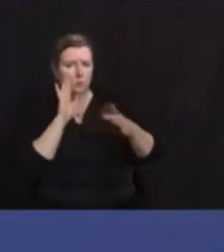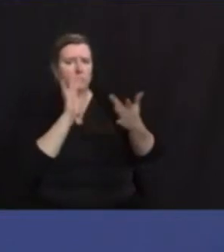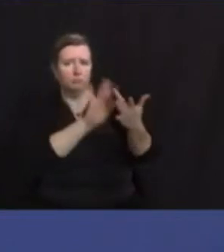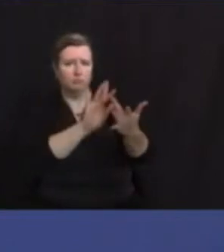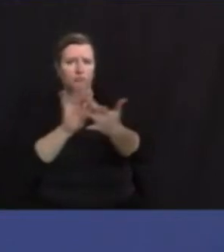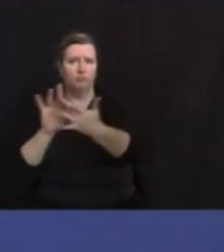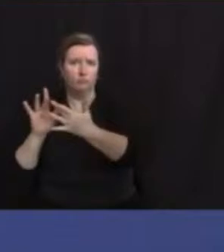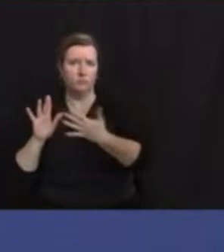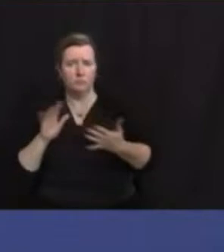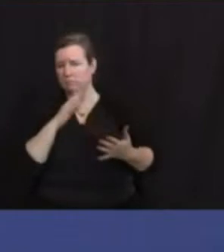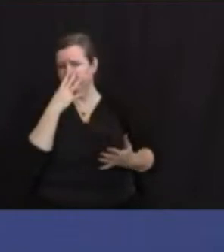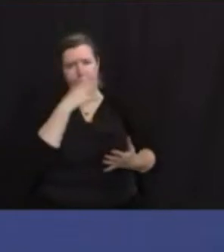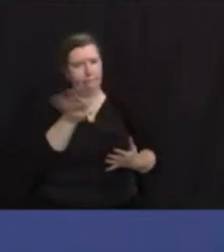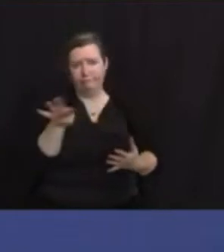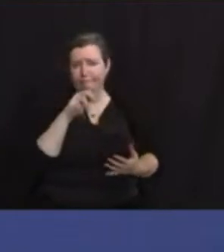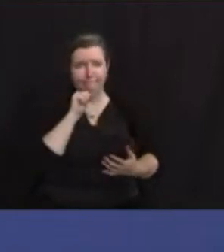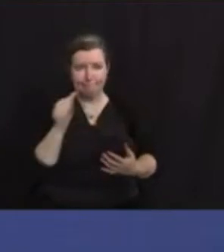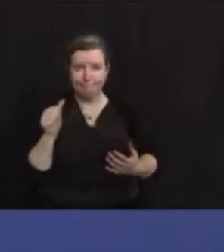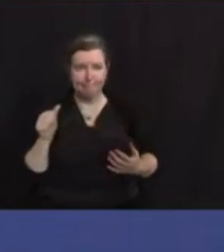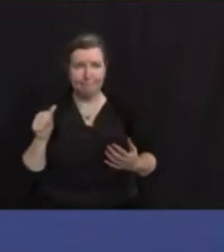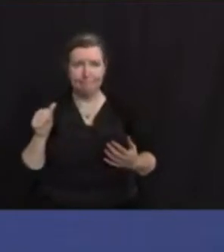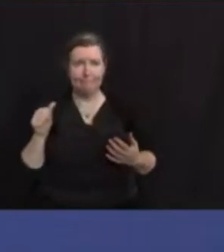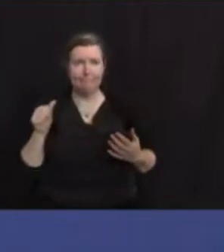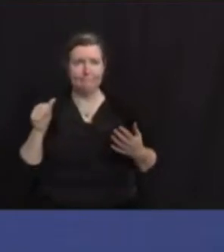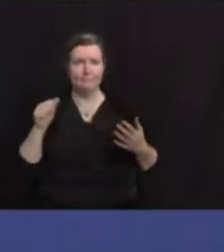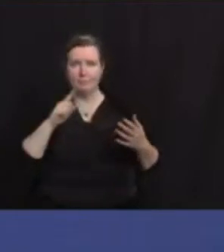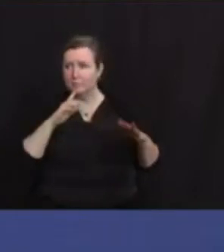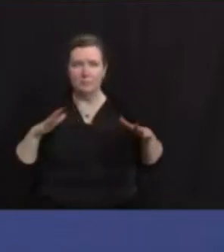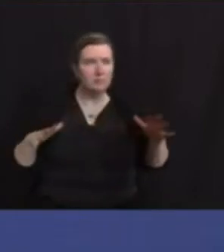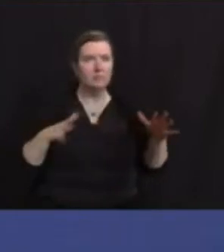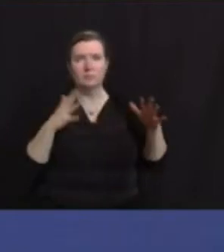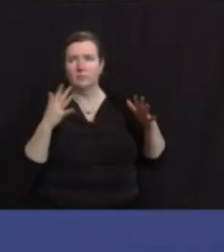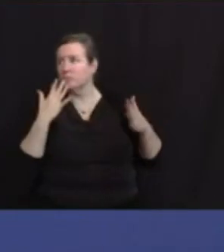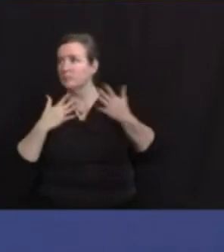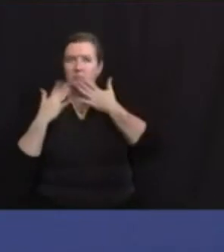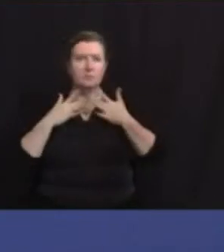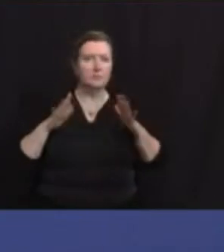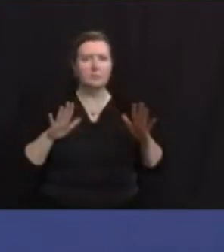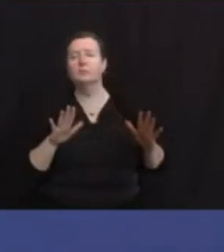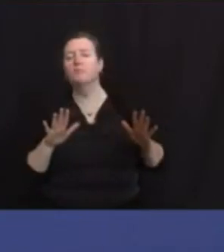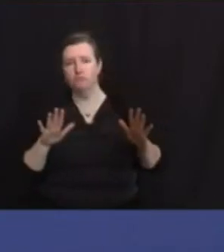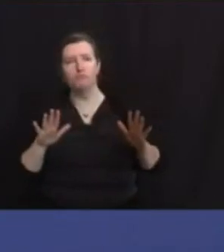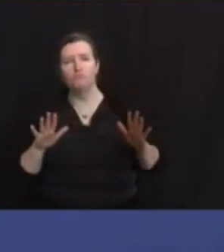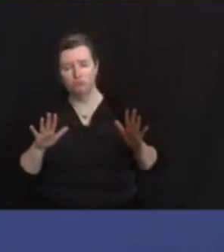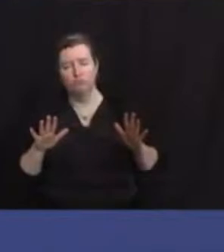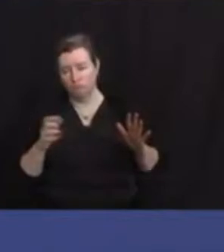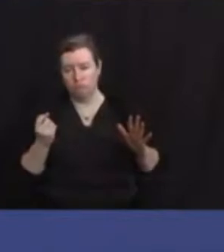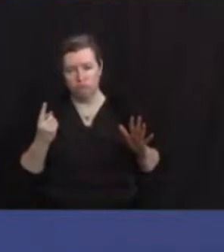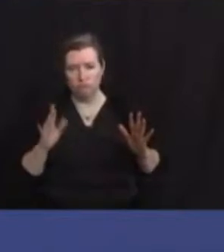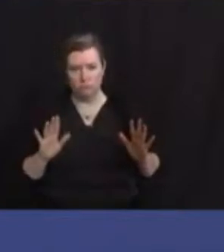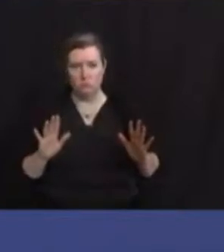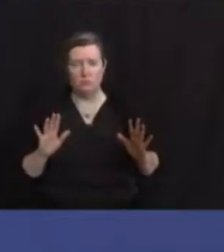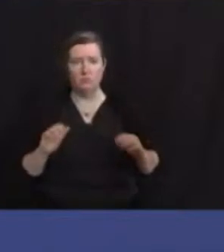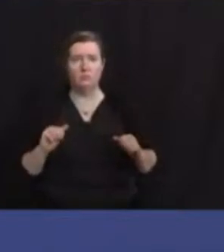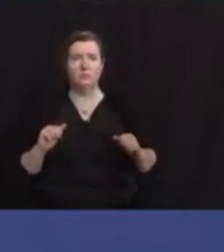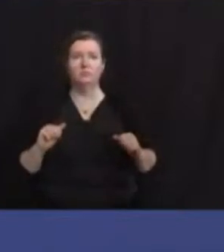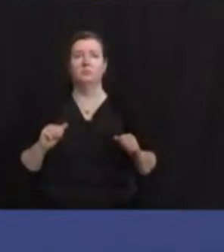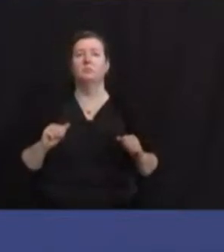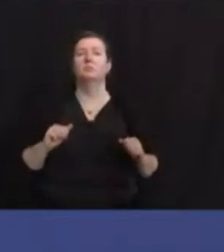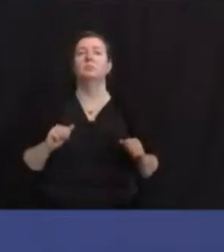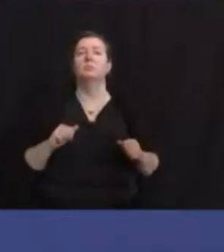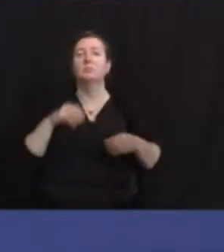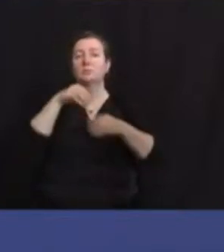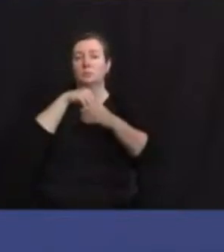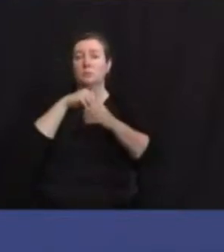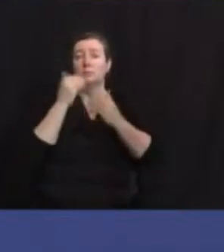just ignore them, because people then get nervous and desperate and scared. On raising the indoor limits, could